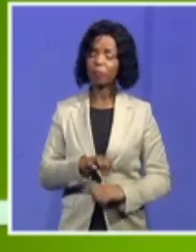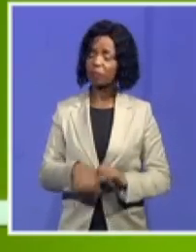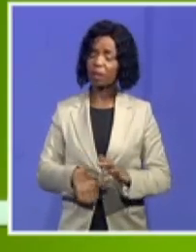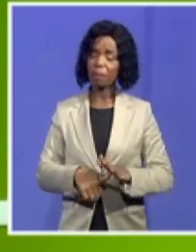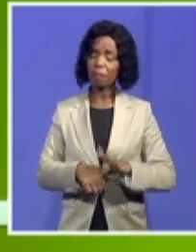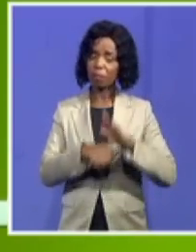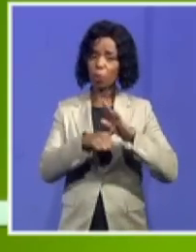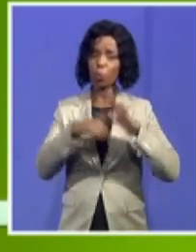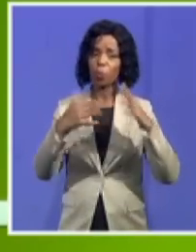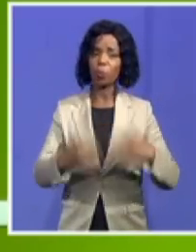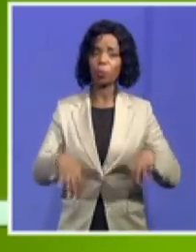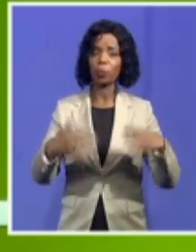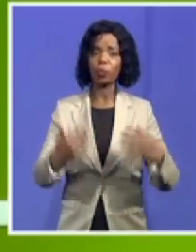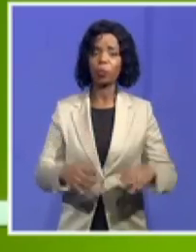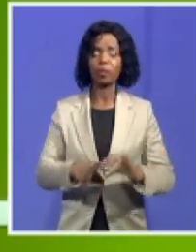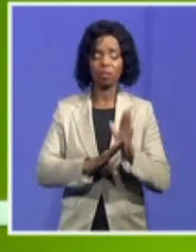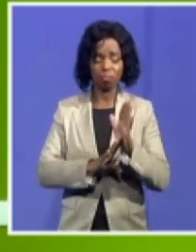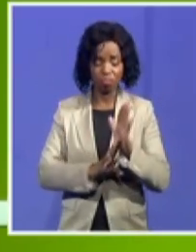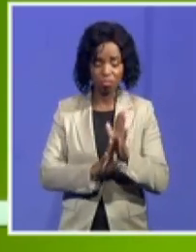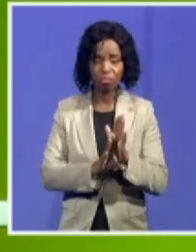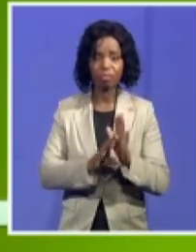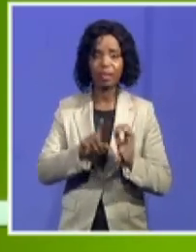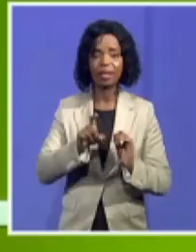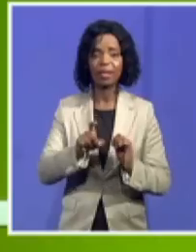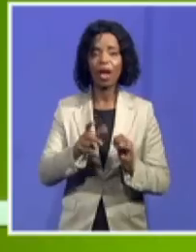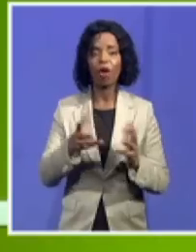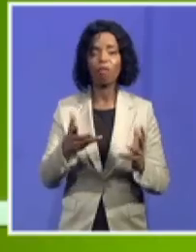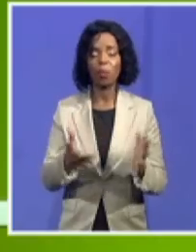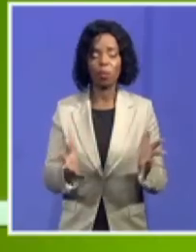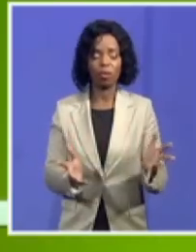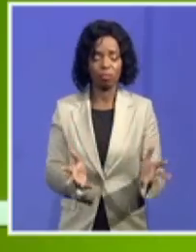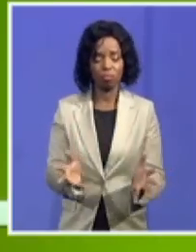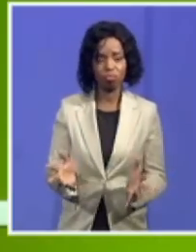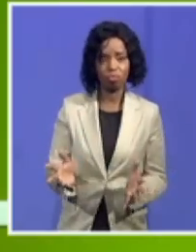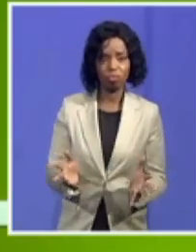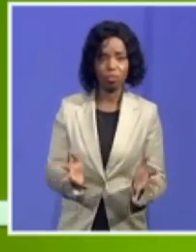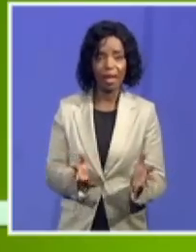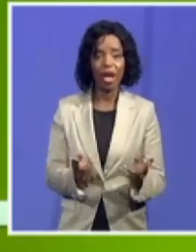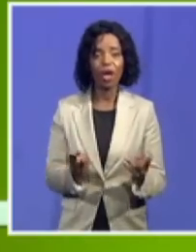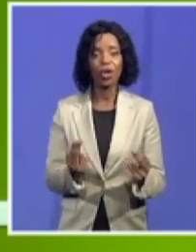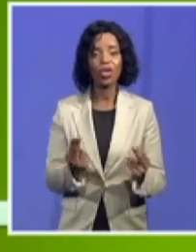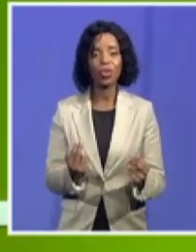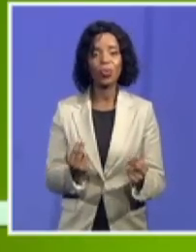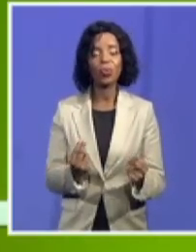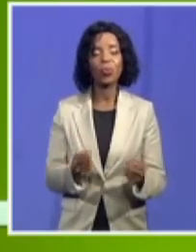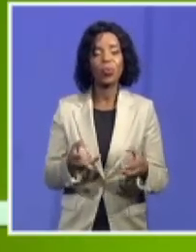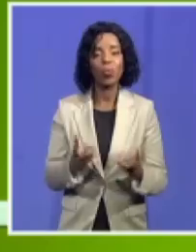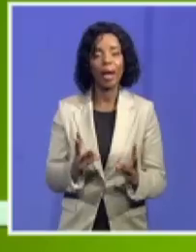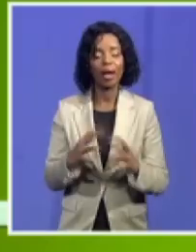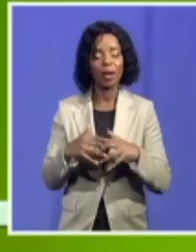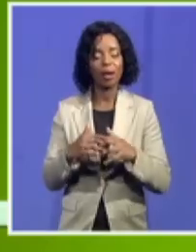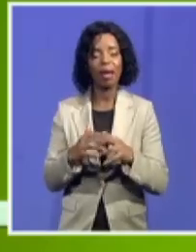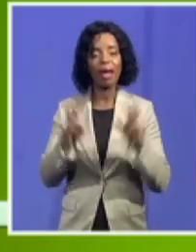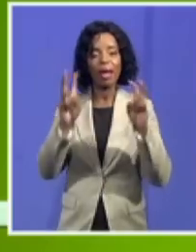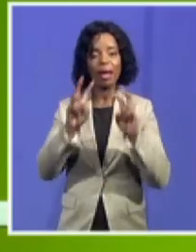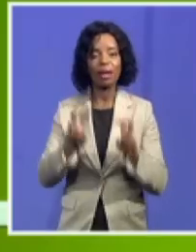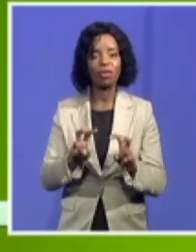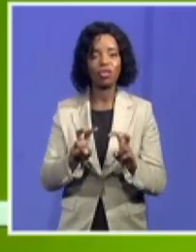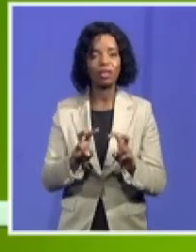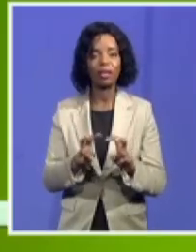regulatory reform to facilitate new electricity generation by the mining and other